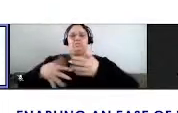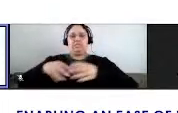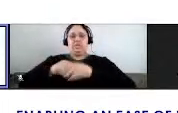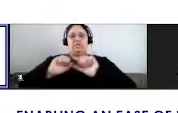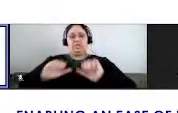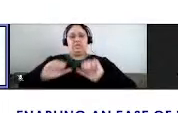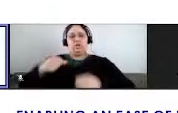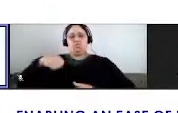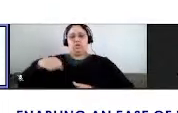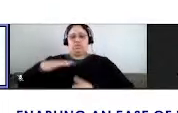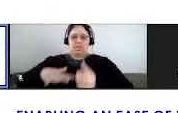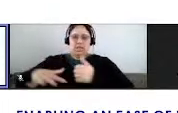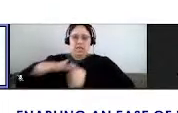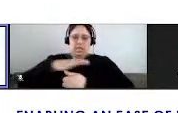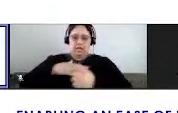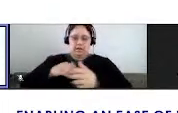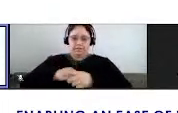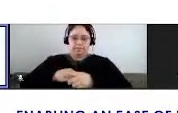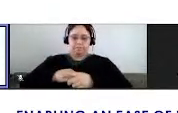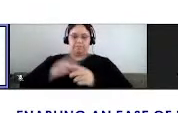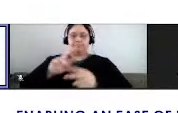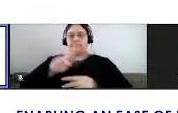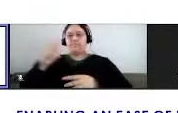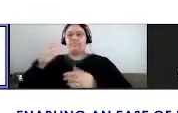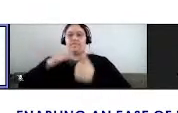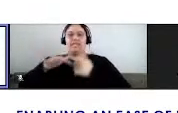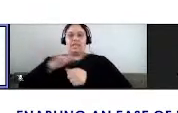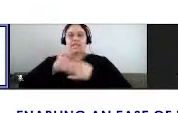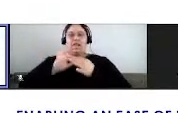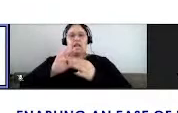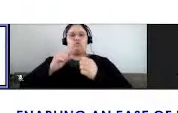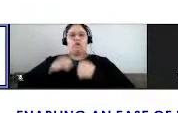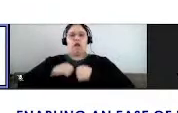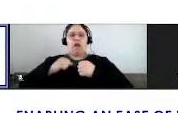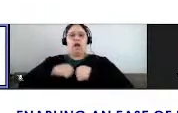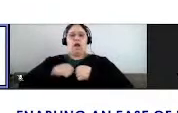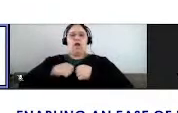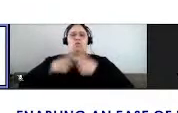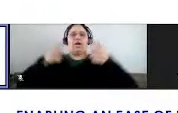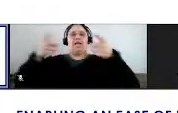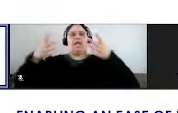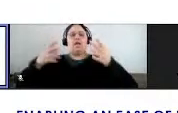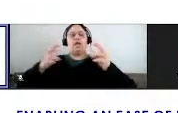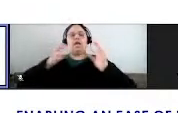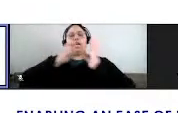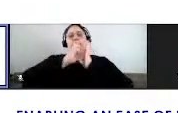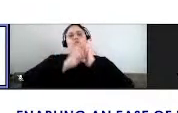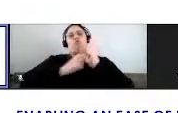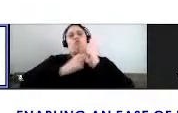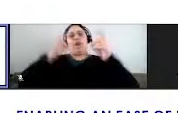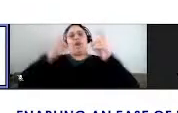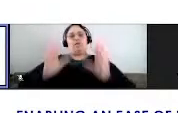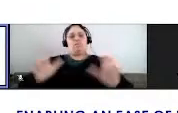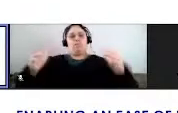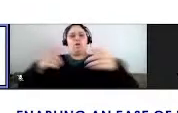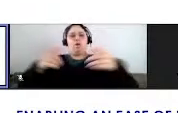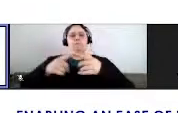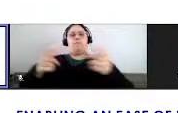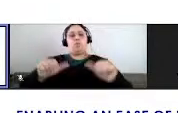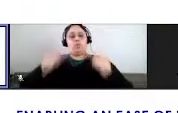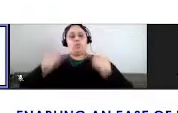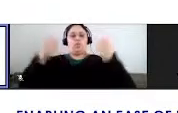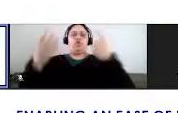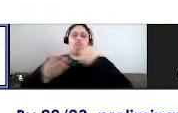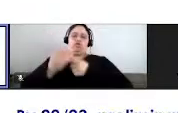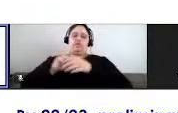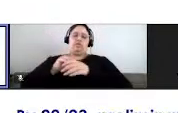these municipal areas. The other areas is just relates to our regulatory reform, and I think is some notable achievements within this area